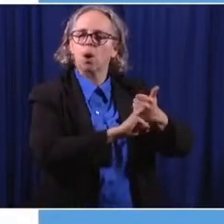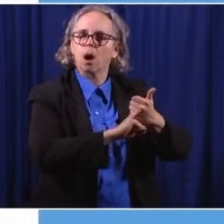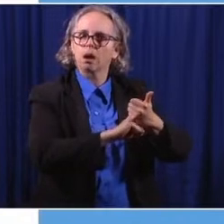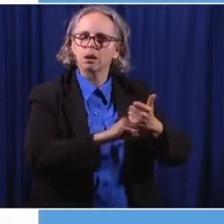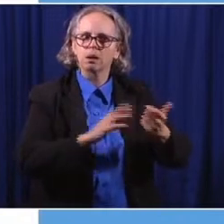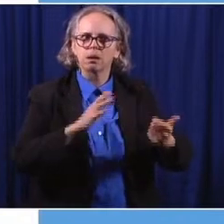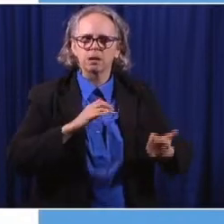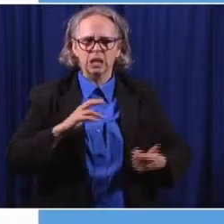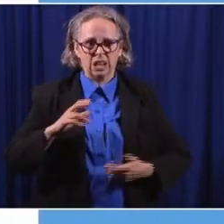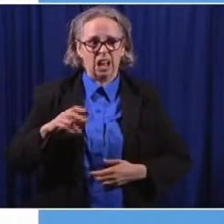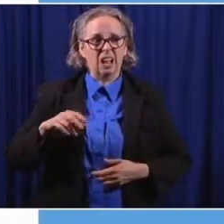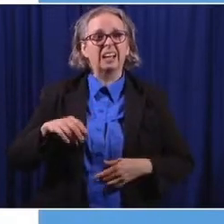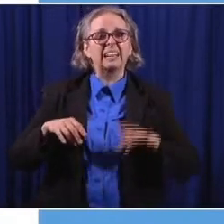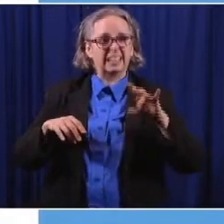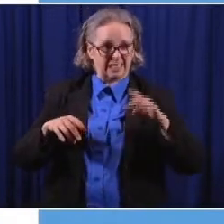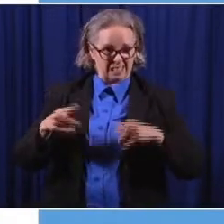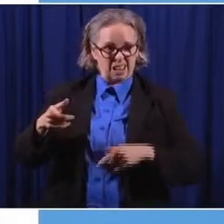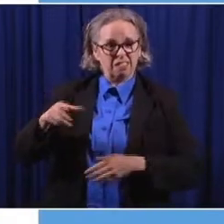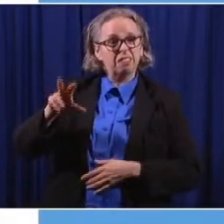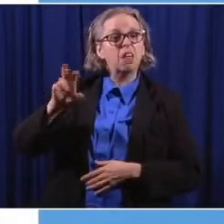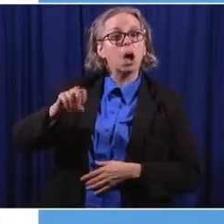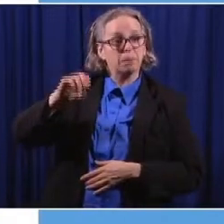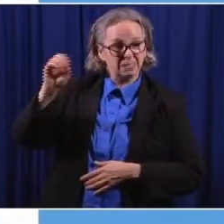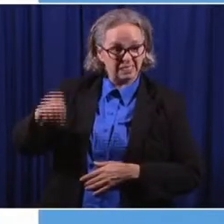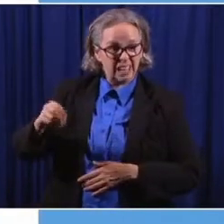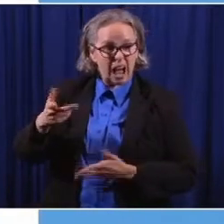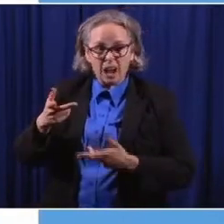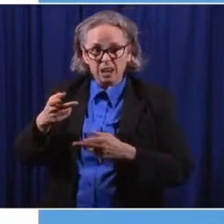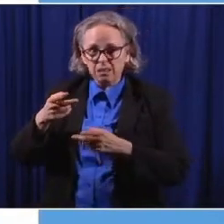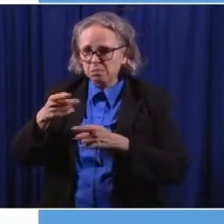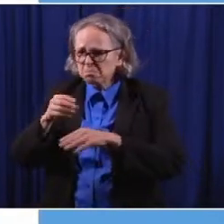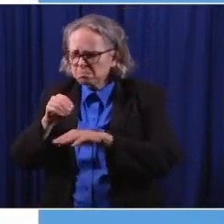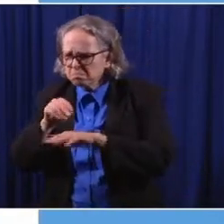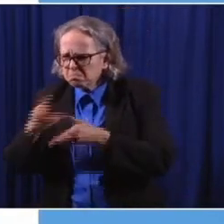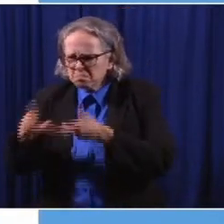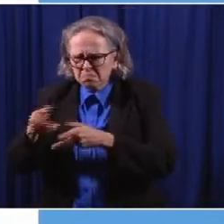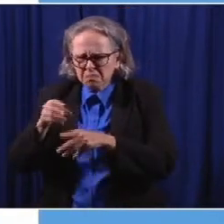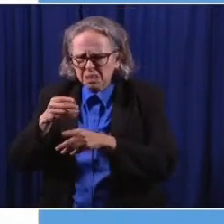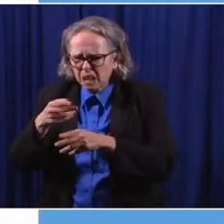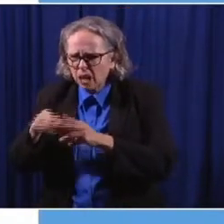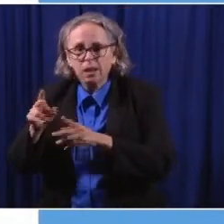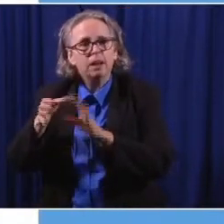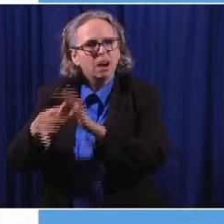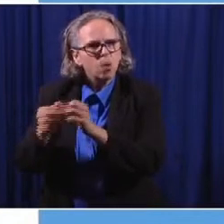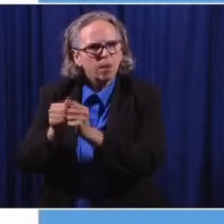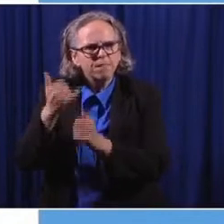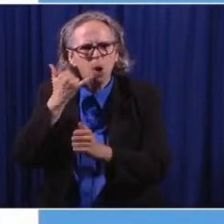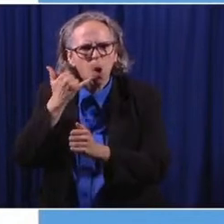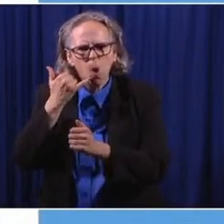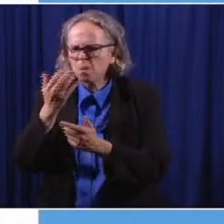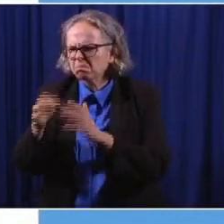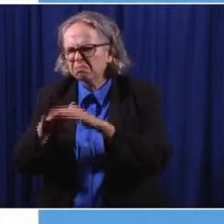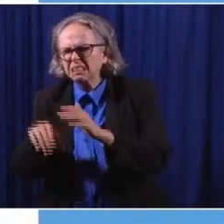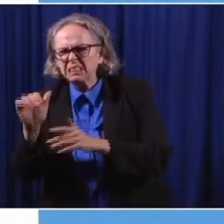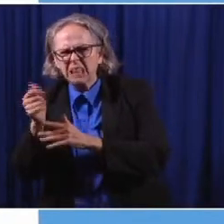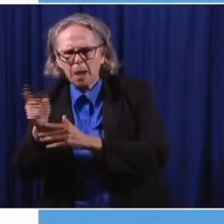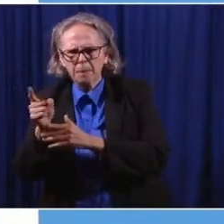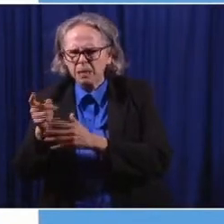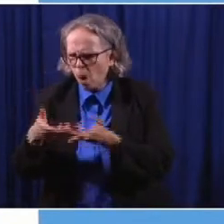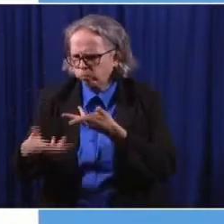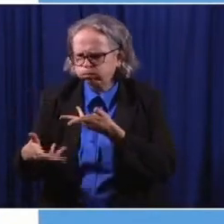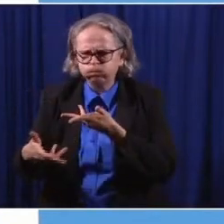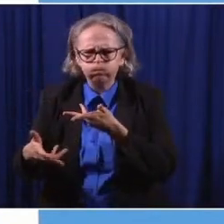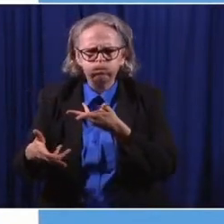actually had a brief counseling opportunity while they were on the phone. Less than 10 minutes, but just some advice and some